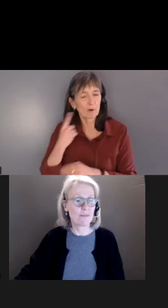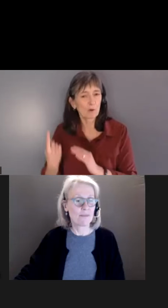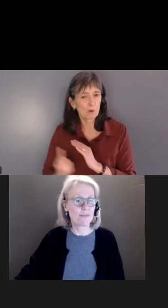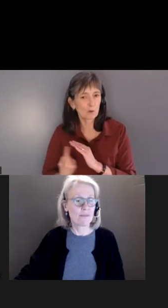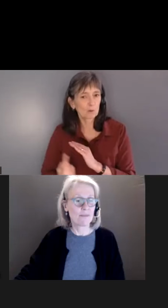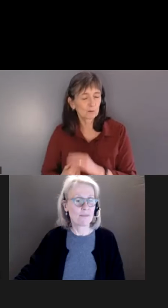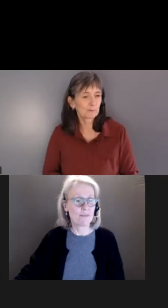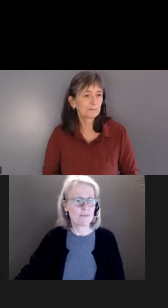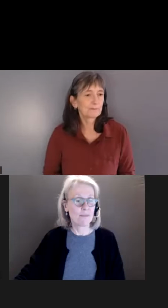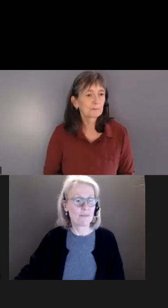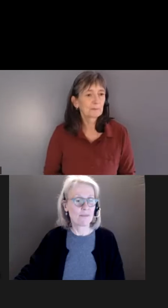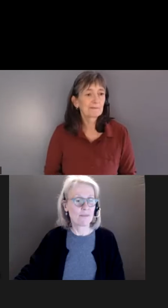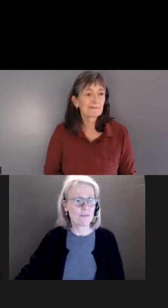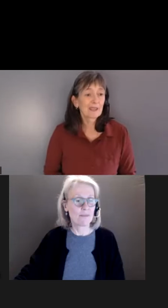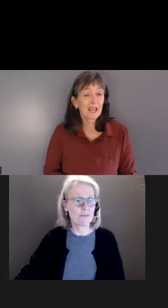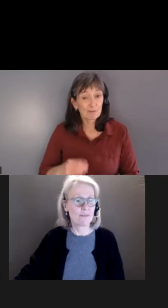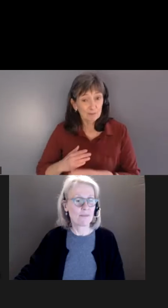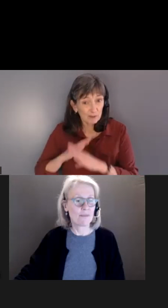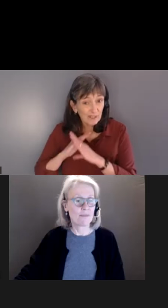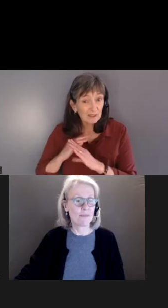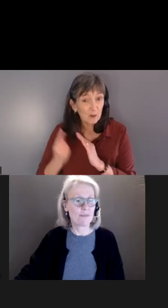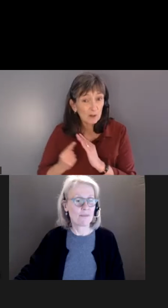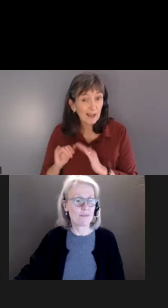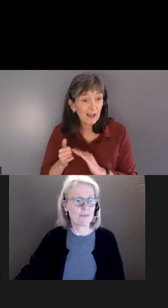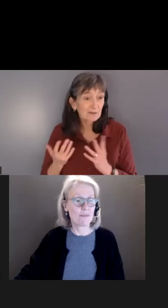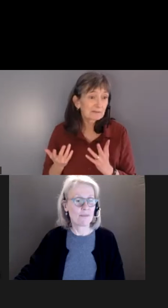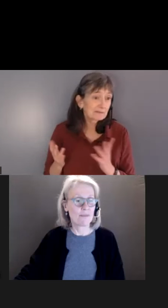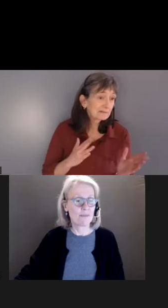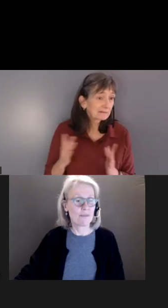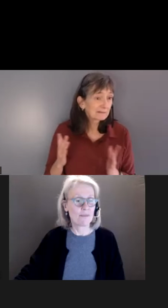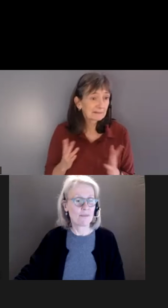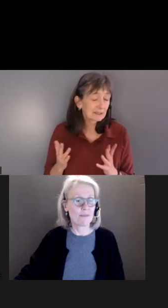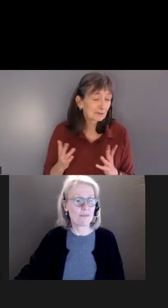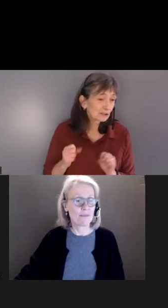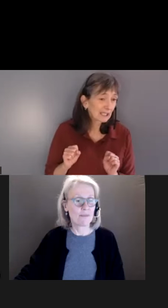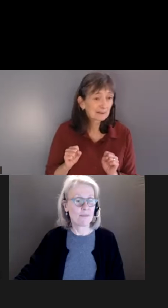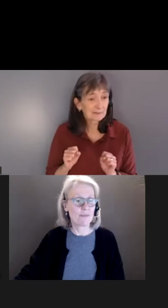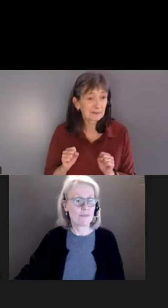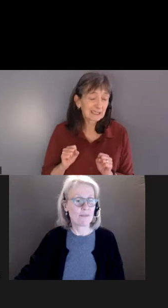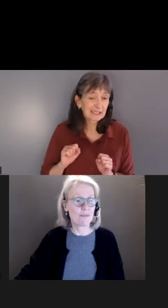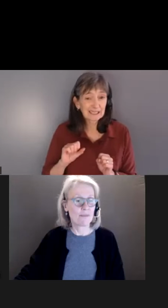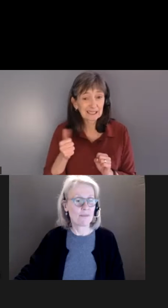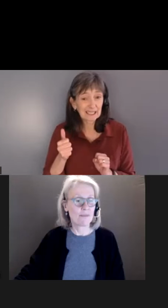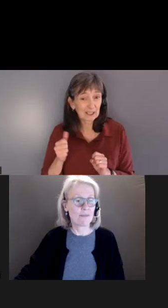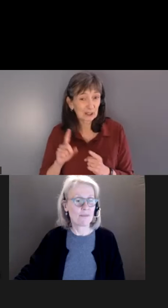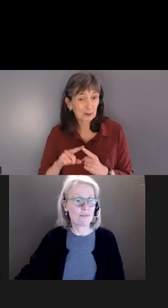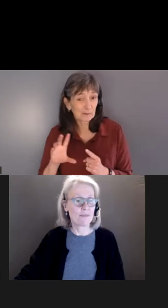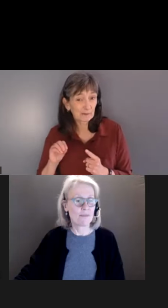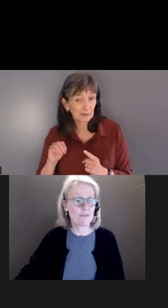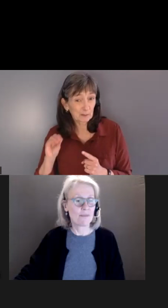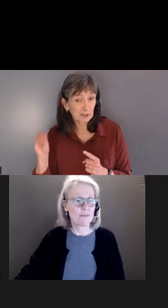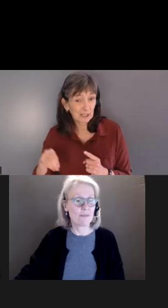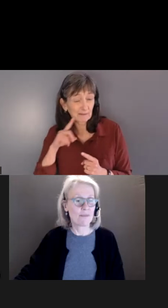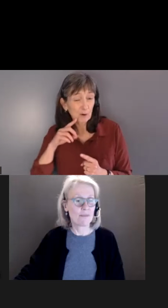loneliness, estimates suggest that they could range from anywhere to 10 to 50% among community dwelling older